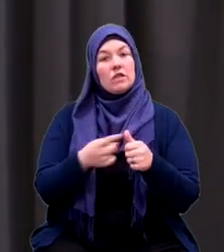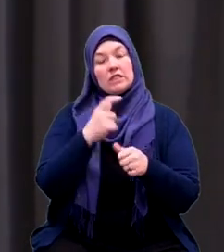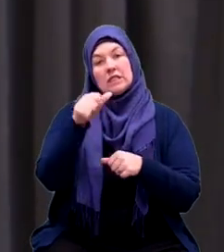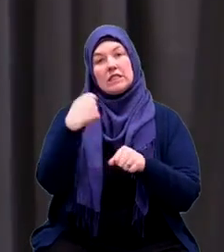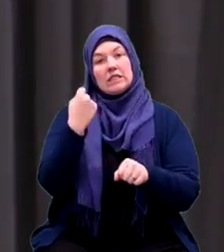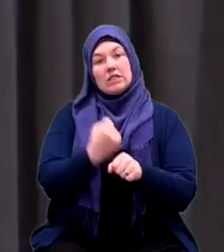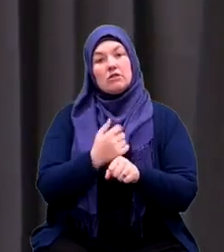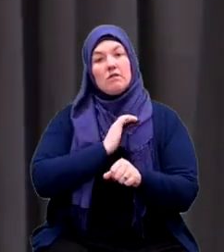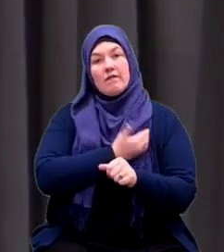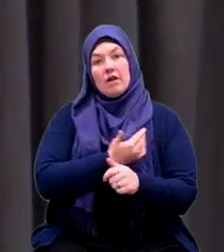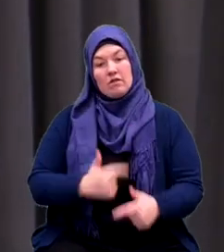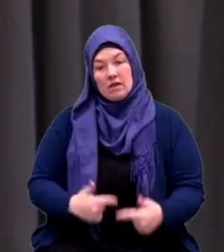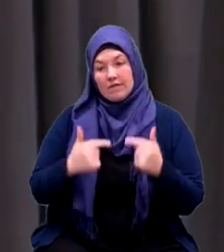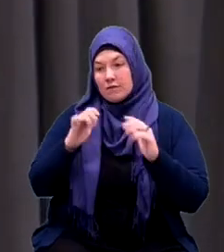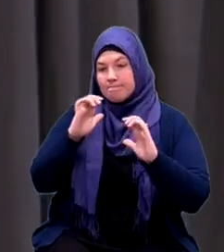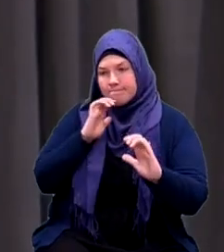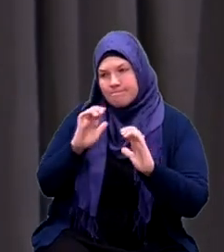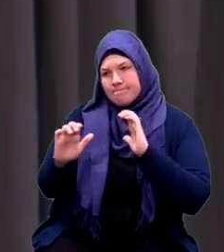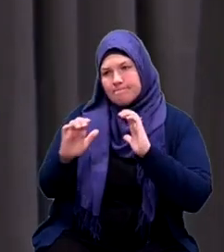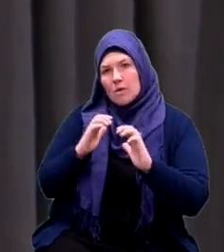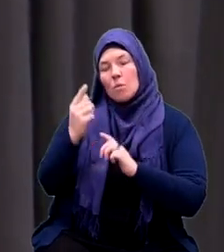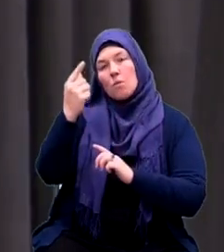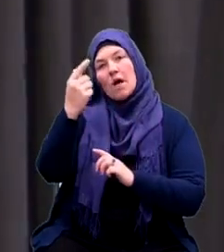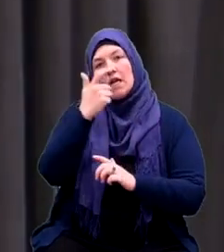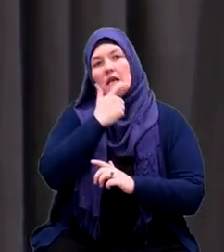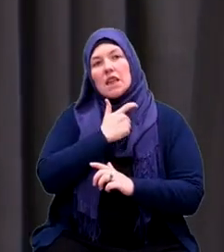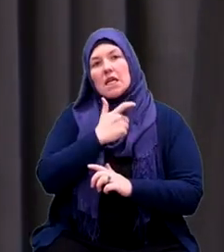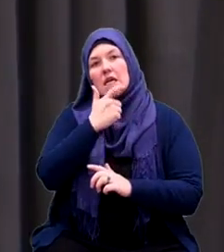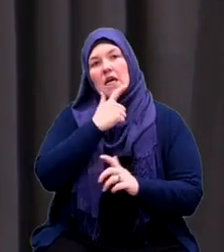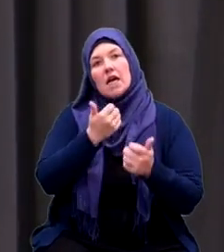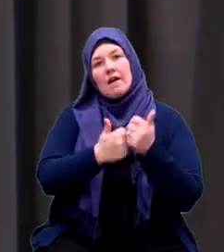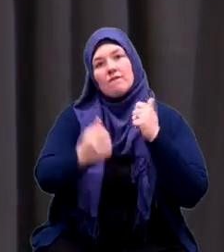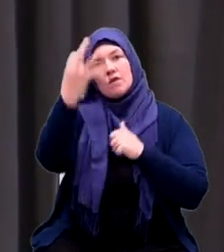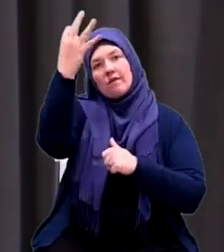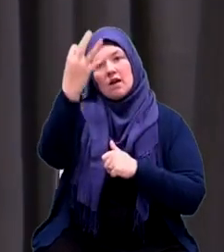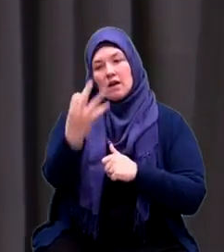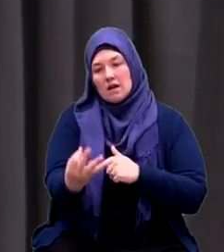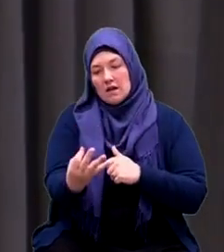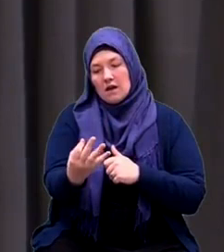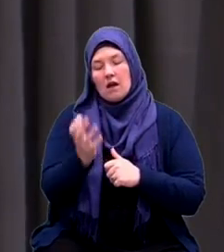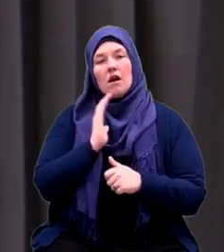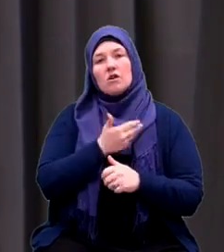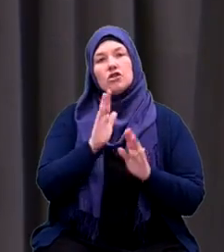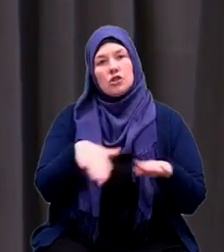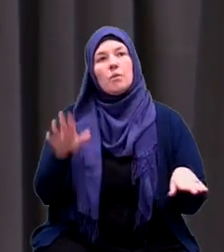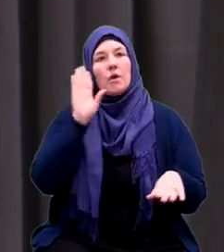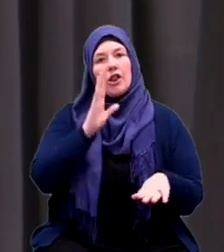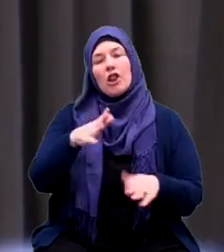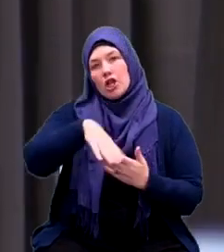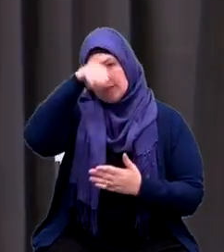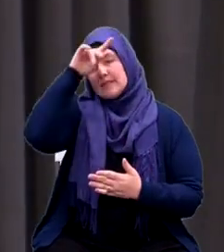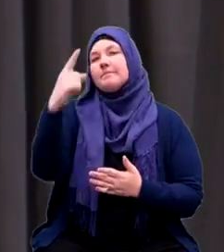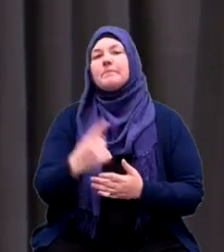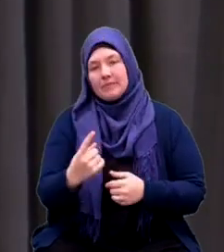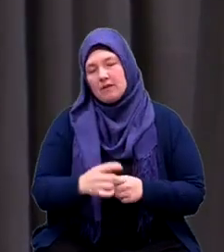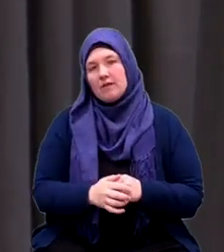life communicating one hadith each Friday, our children would have learned